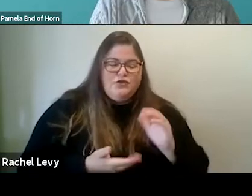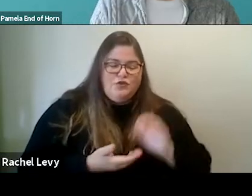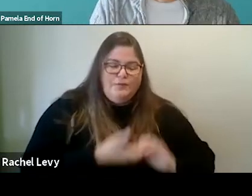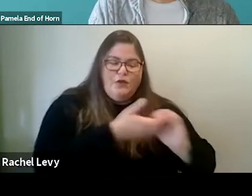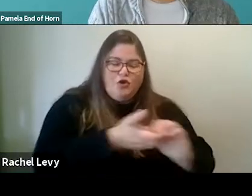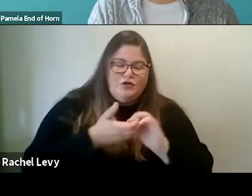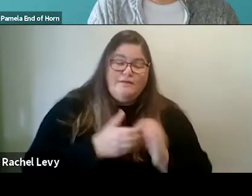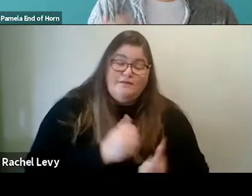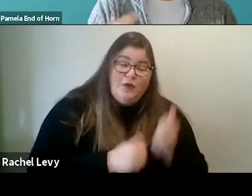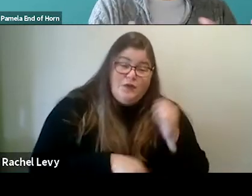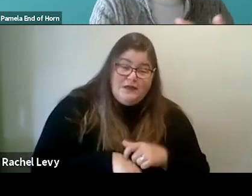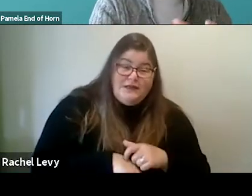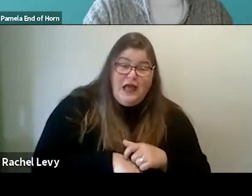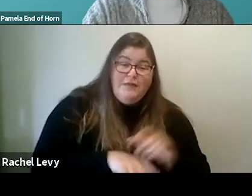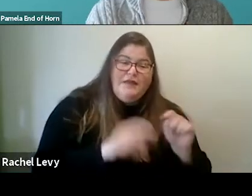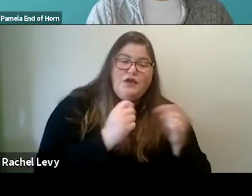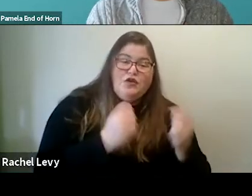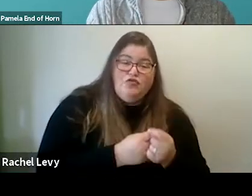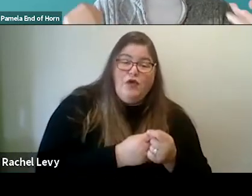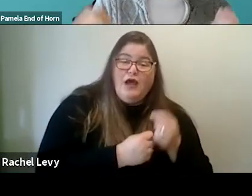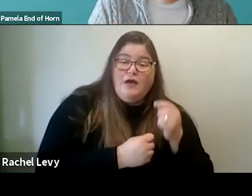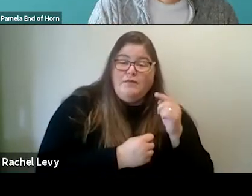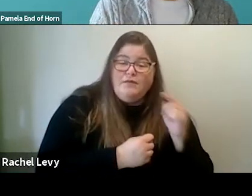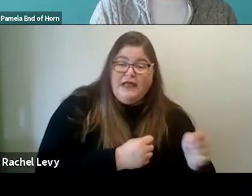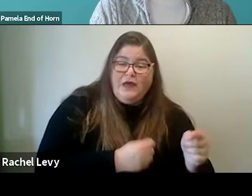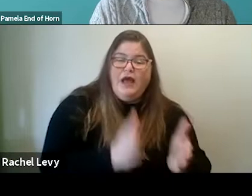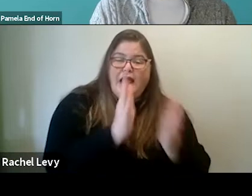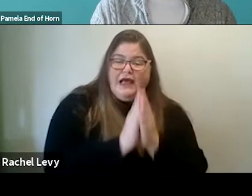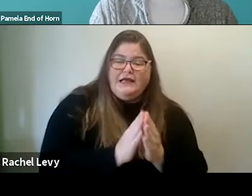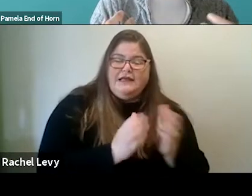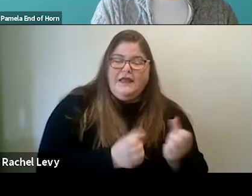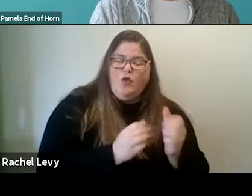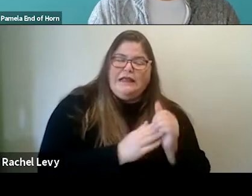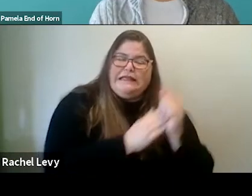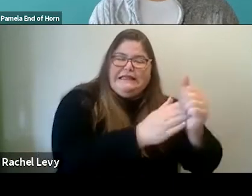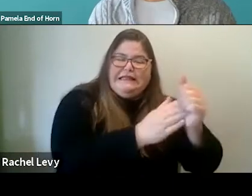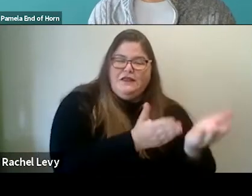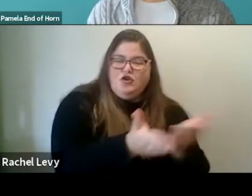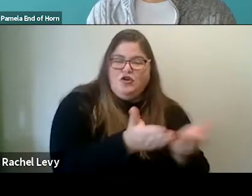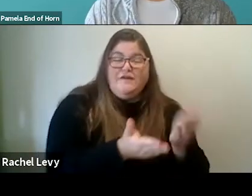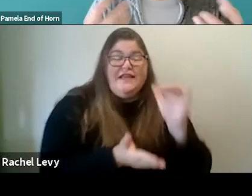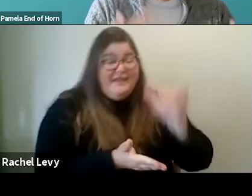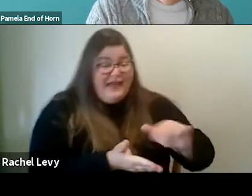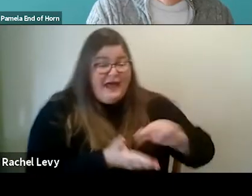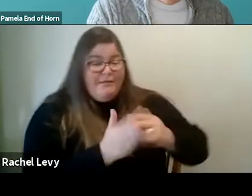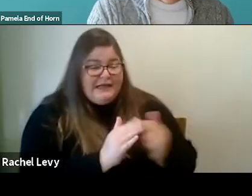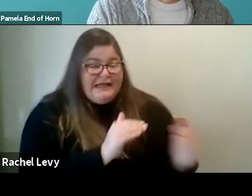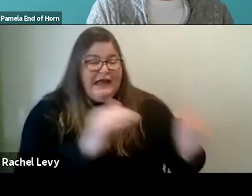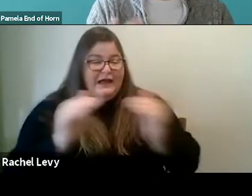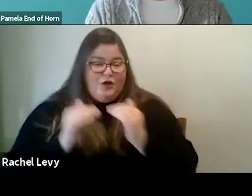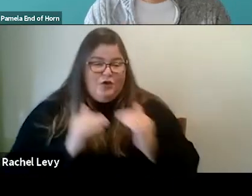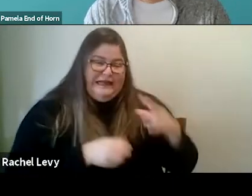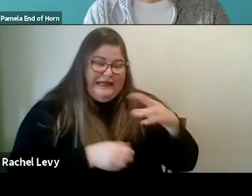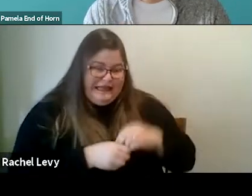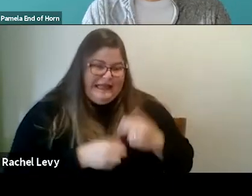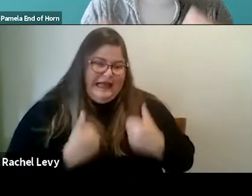fact, most of the time it's the tribe who's driving the services. This is what we see as equity within healthcare. This is what we